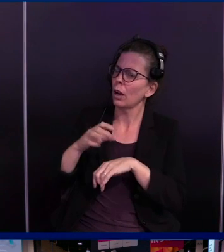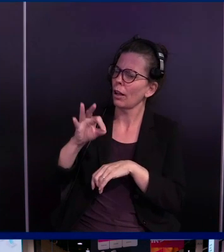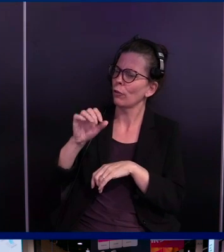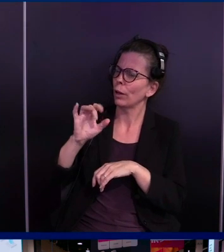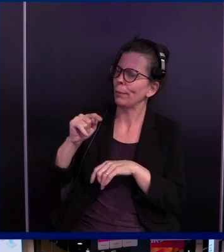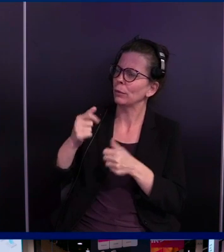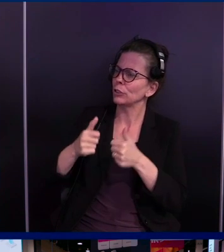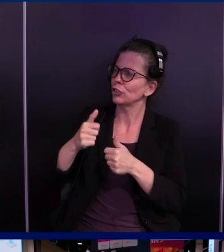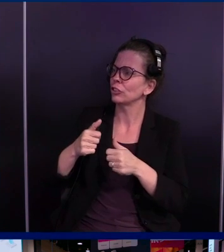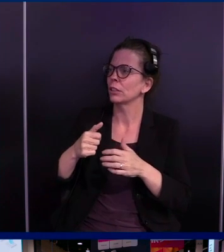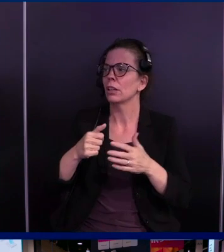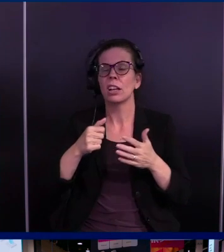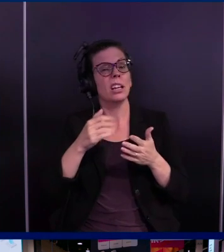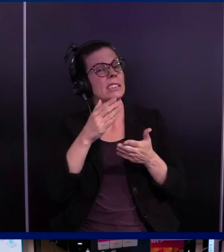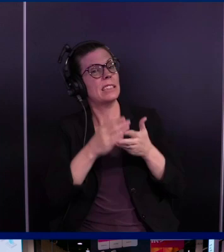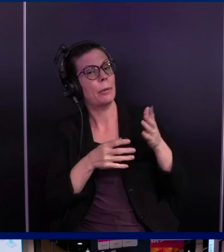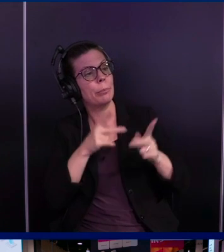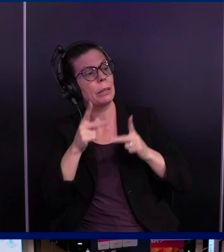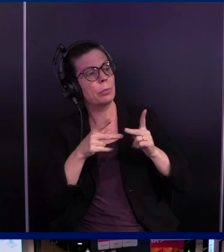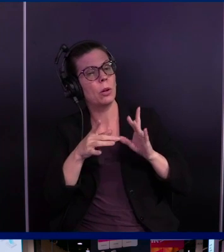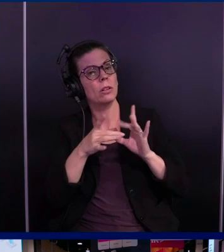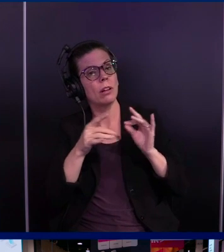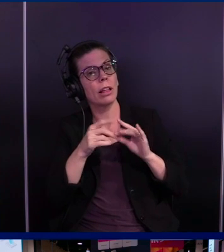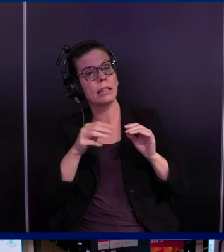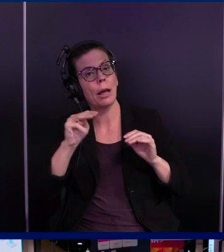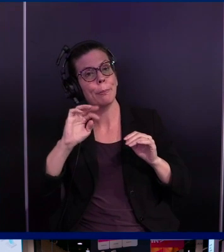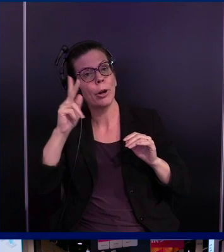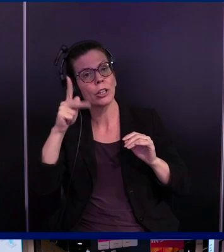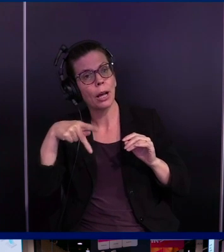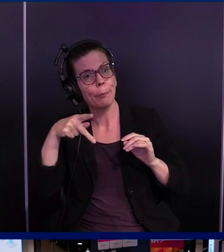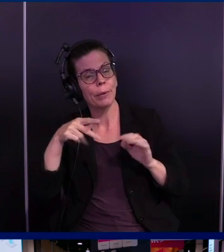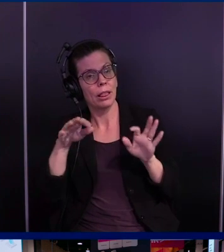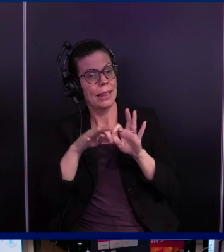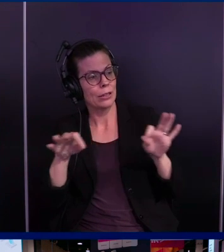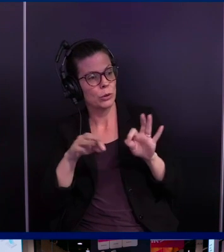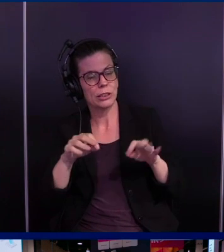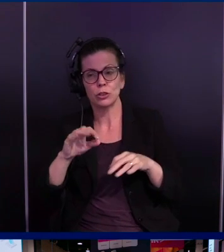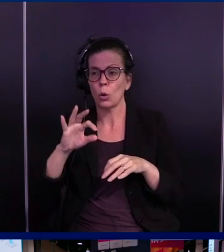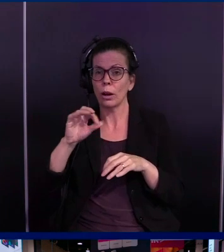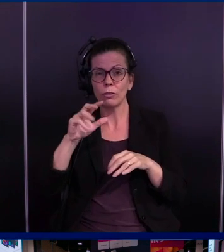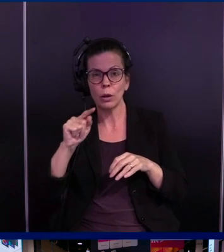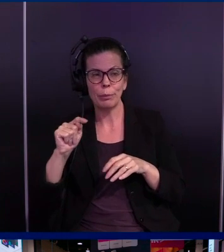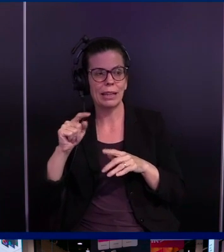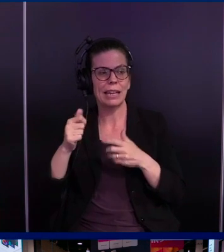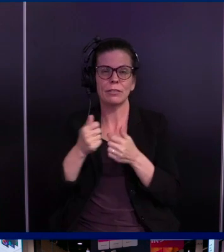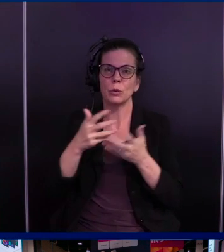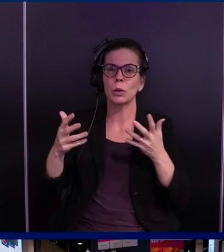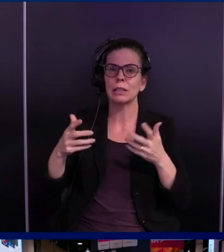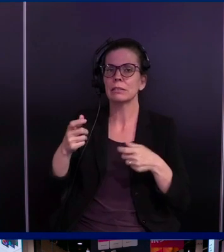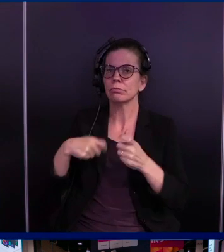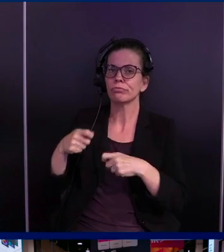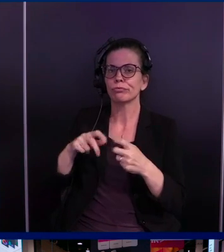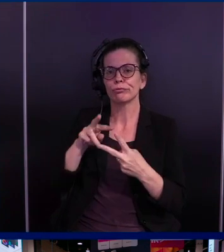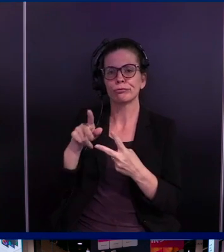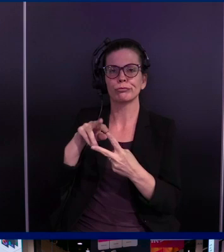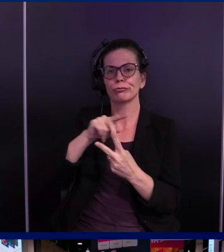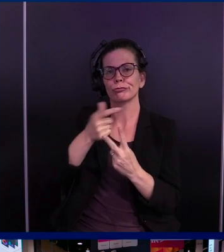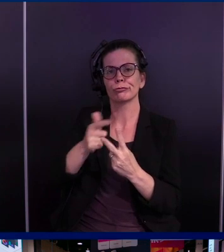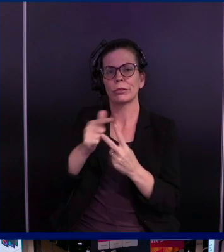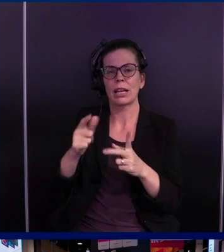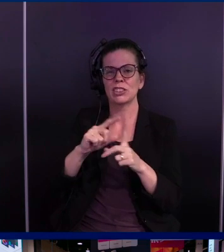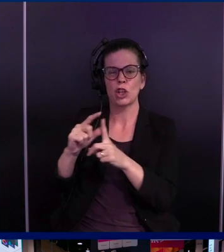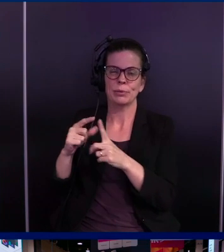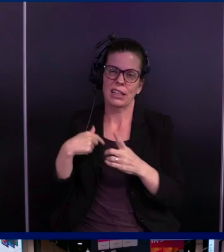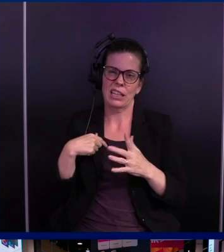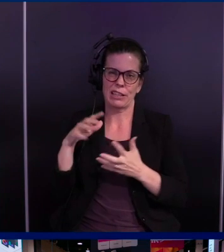I don't know. Some people call it a markup language. Some of the format. I don't know. Yeah. Everybody interchangeably uses terms sometimes, and it They really- confuses